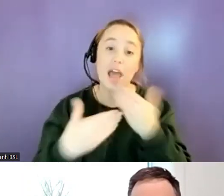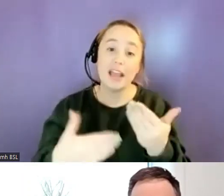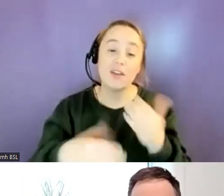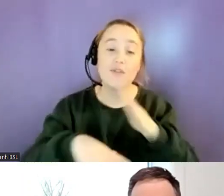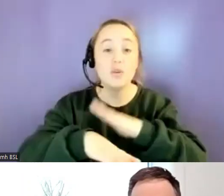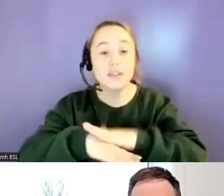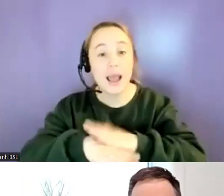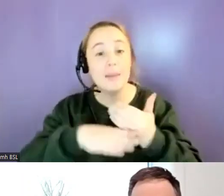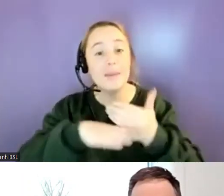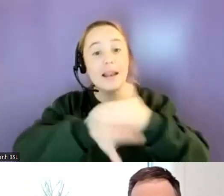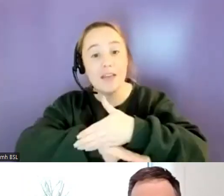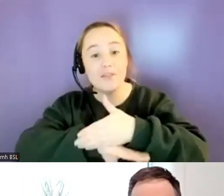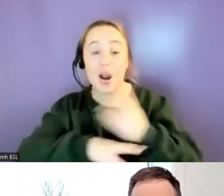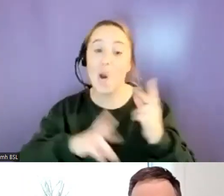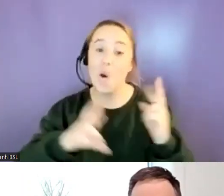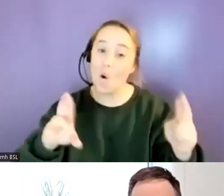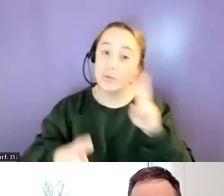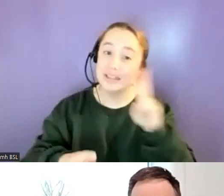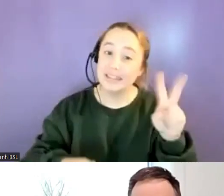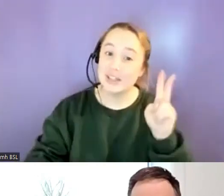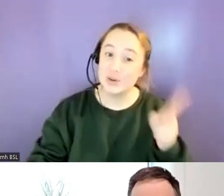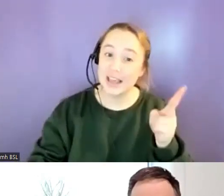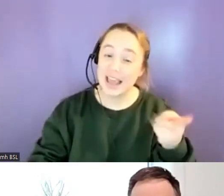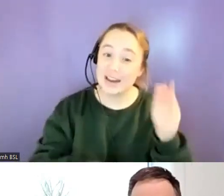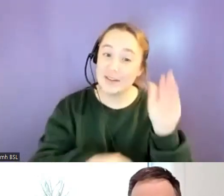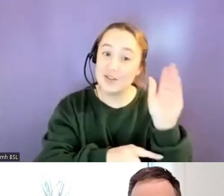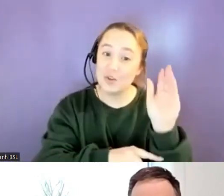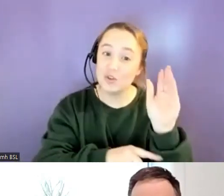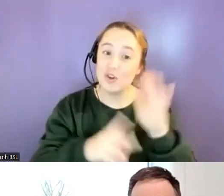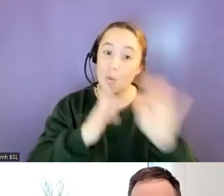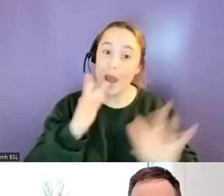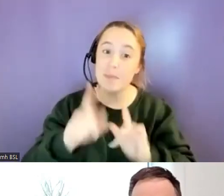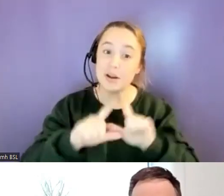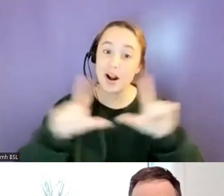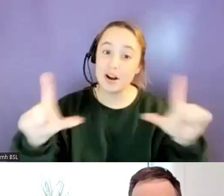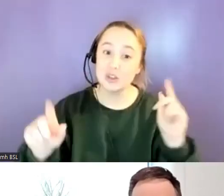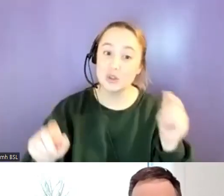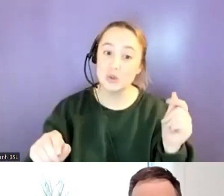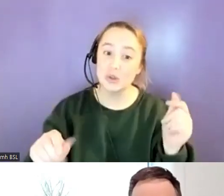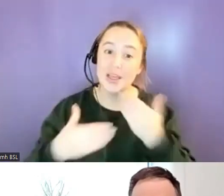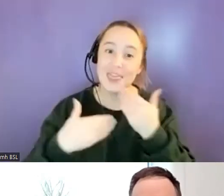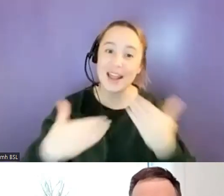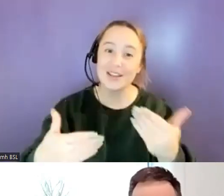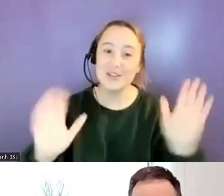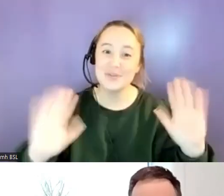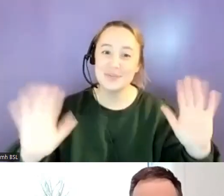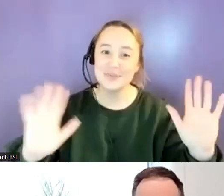today. And we hope to see you again at another one of our webinars very soon. Thanks, everybody.